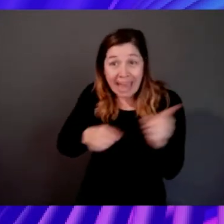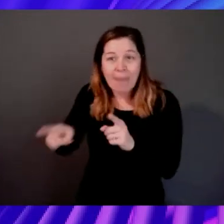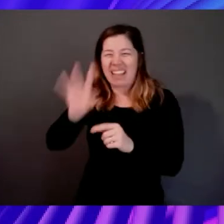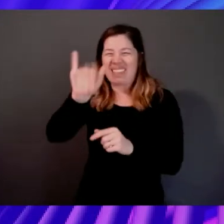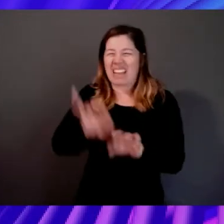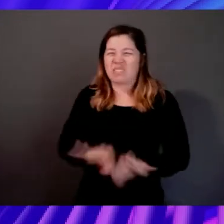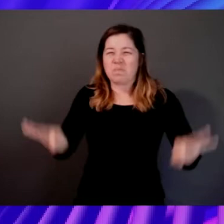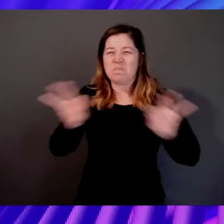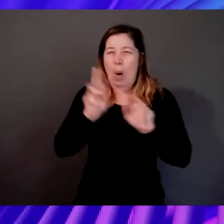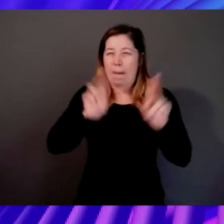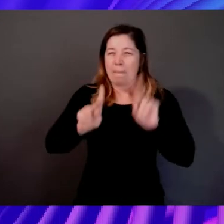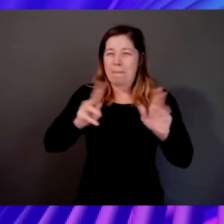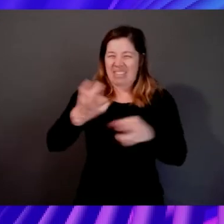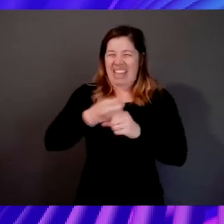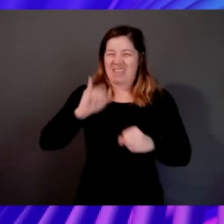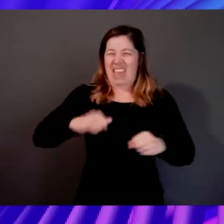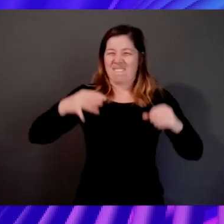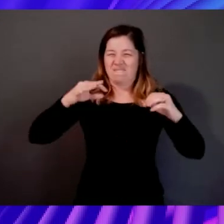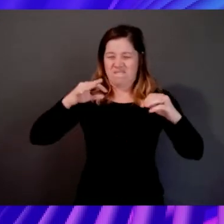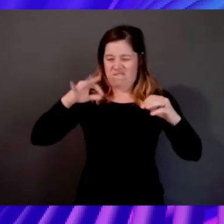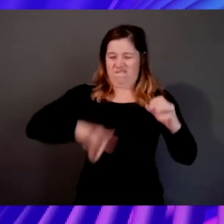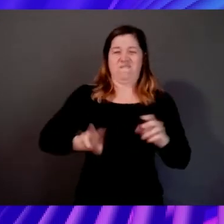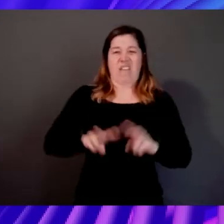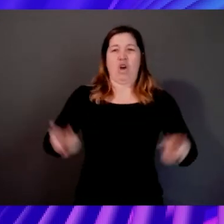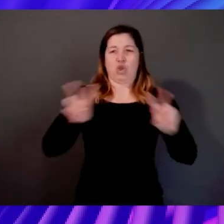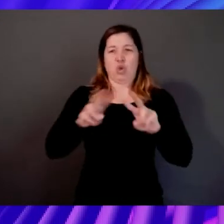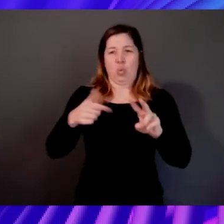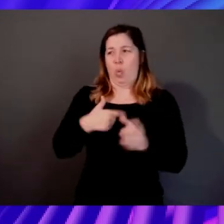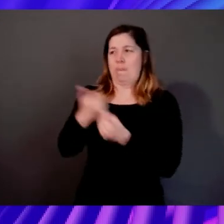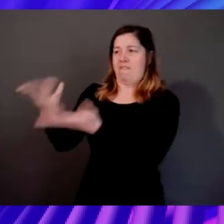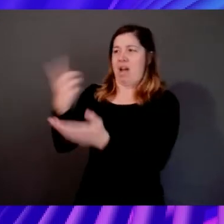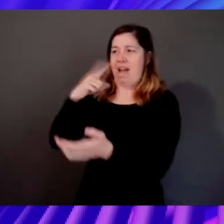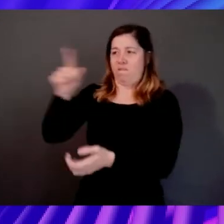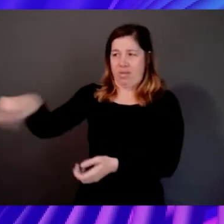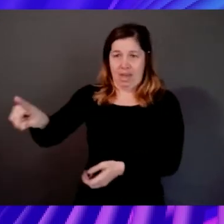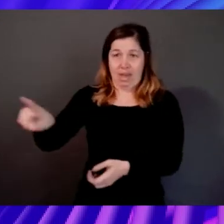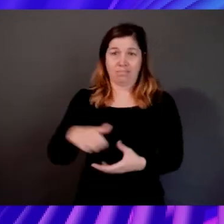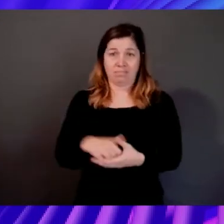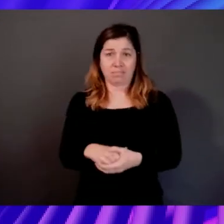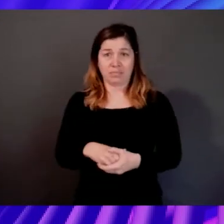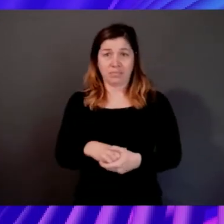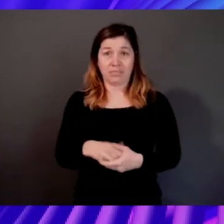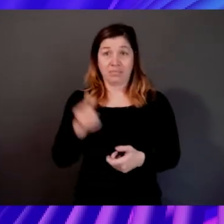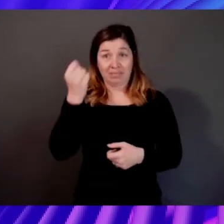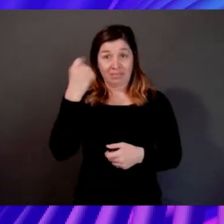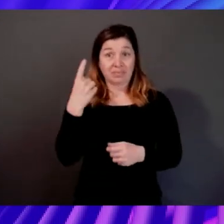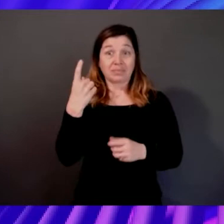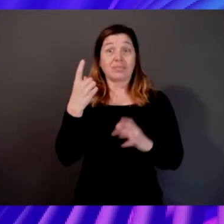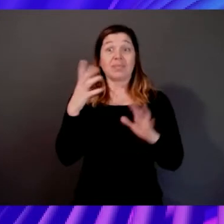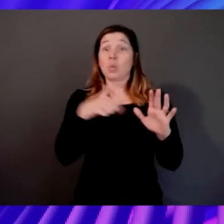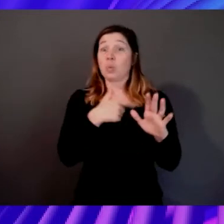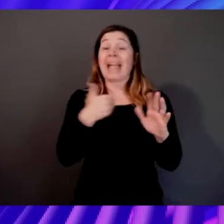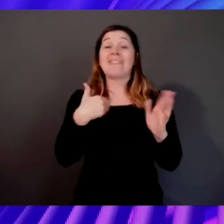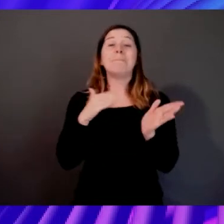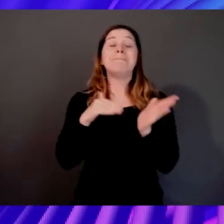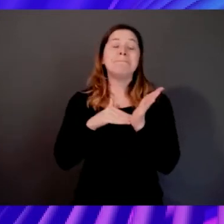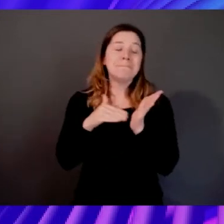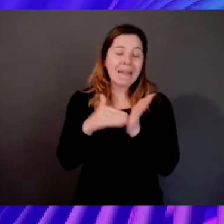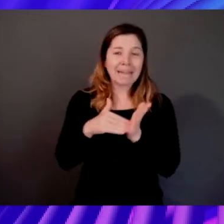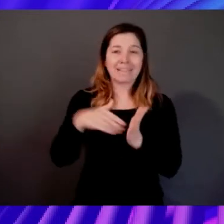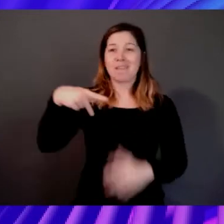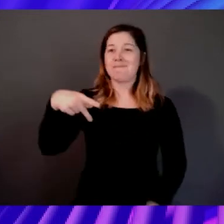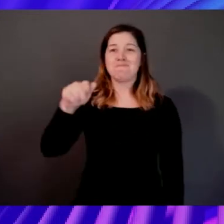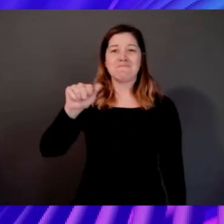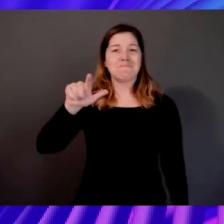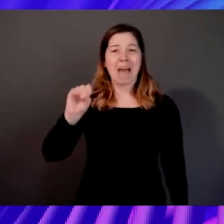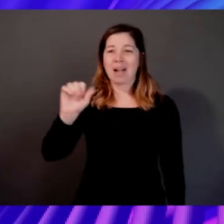that we provide to them. And it's not just other customers that are utilizing Prisma Cloud, but I mean, we've got literally millions of Palo Alto Networks next-gen firewalls that are out there around the